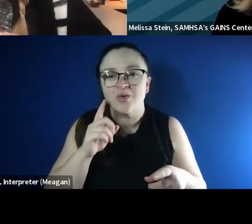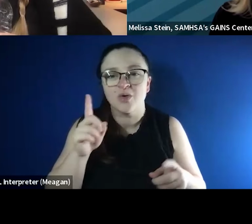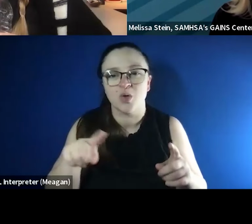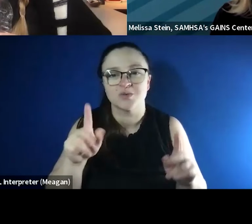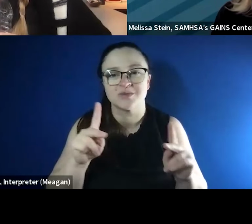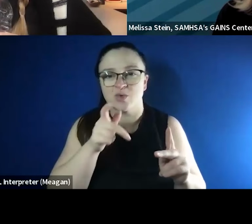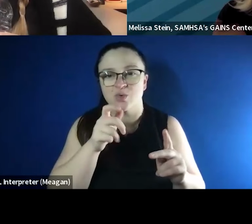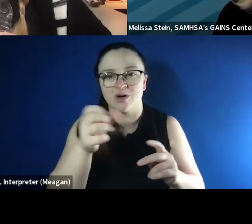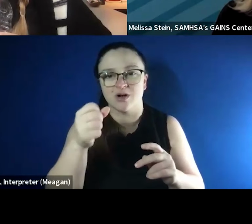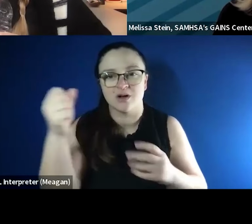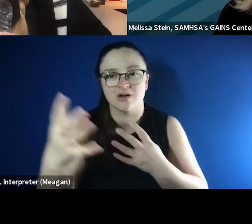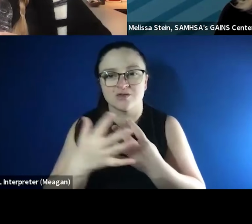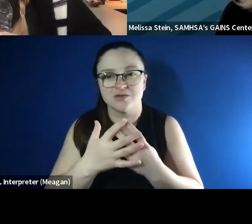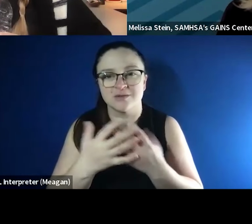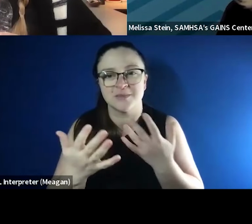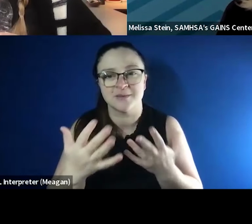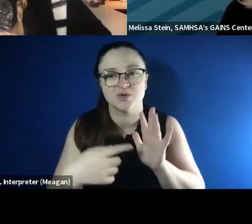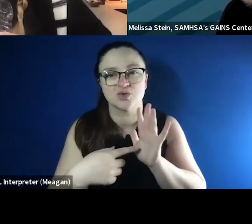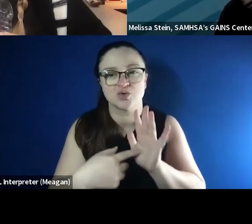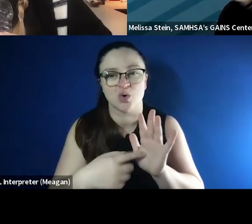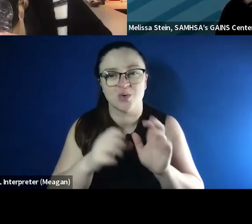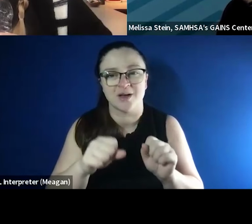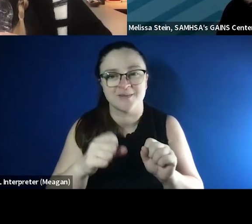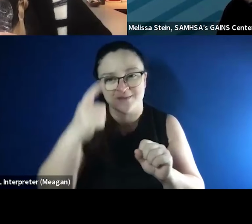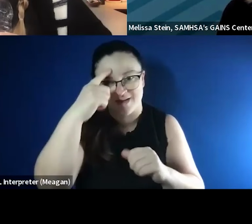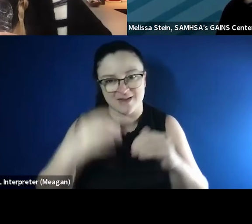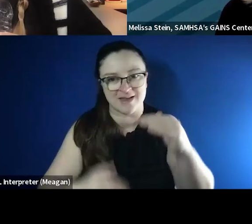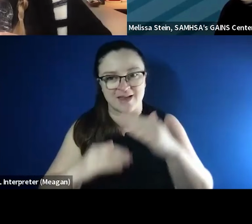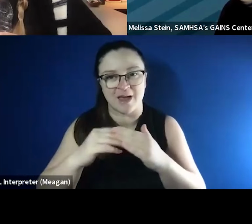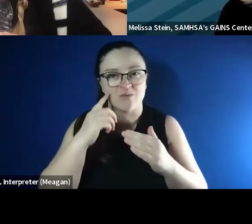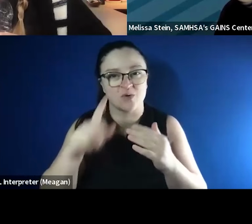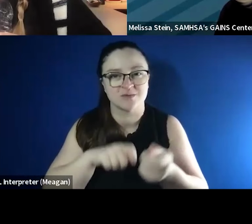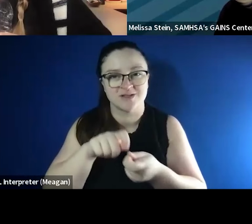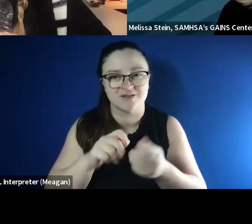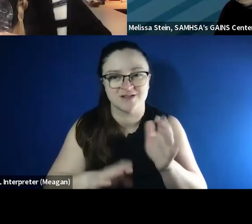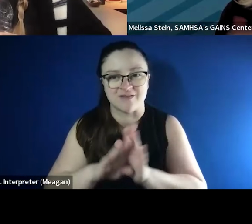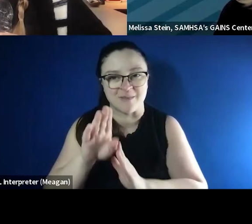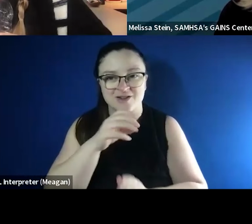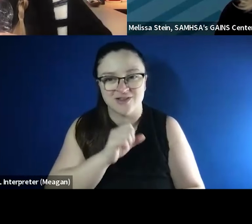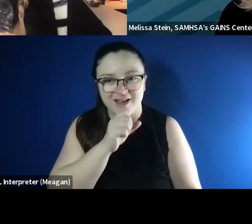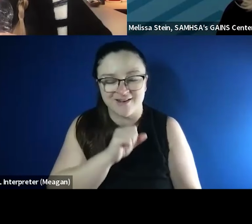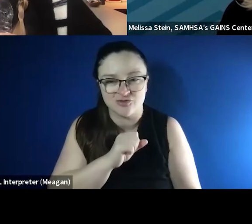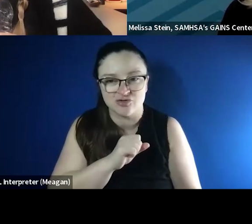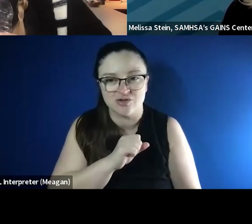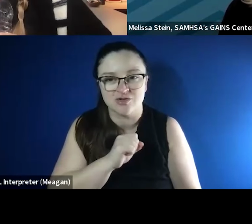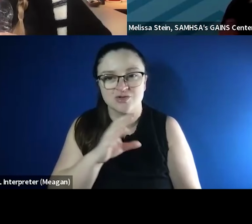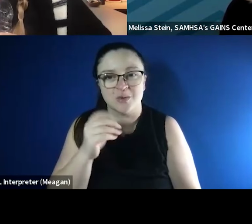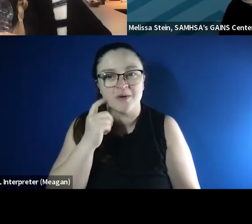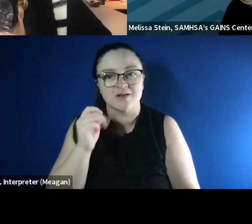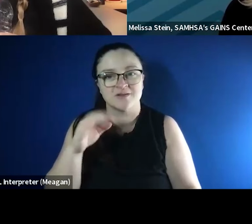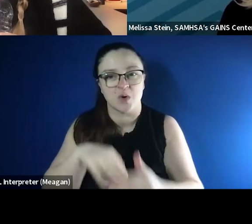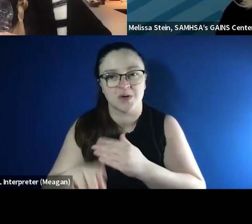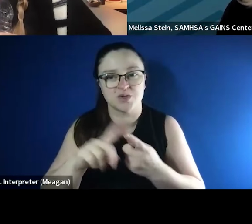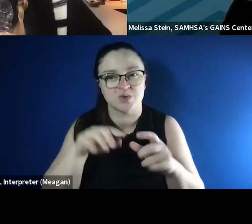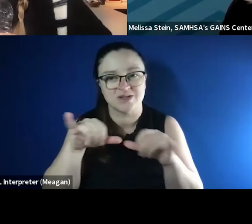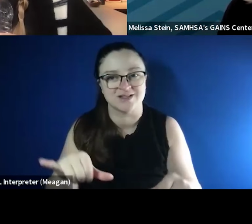might also show being mentally capped at a certain developmental age. And so due to entering the system at an